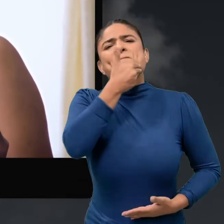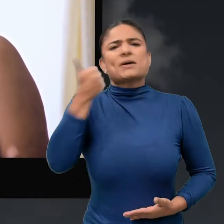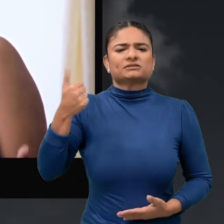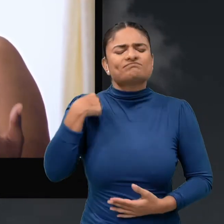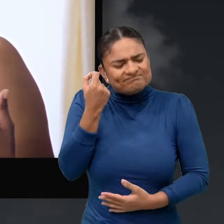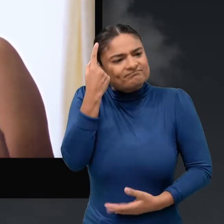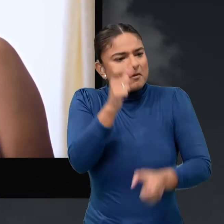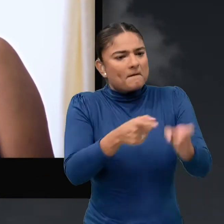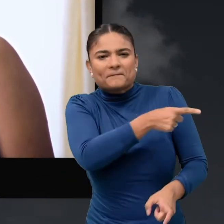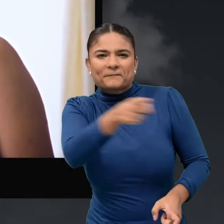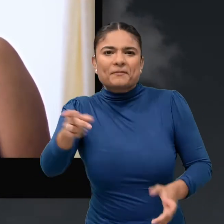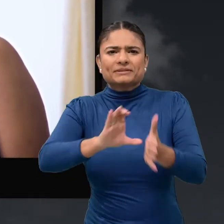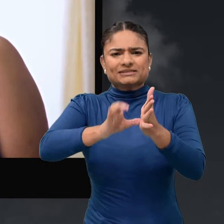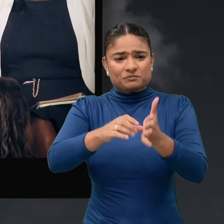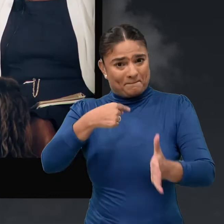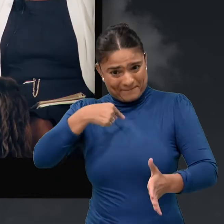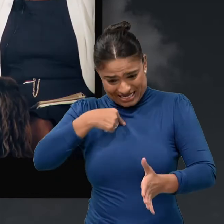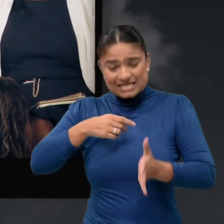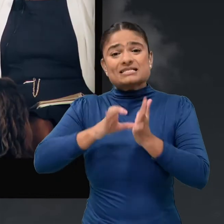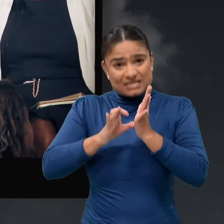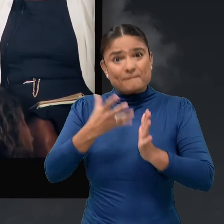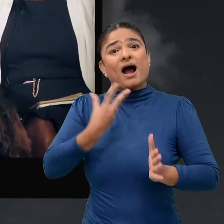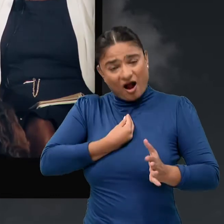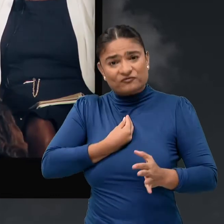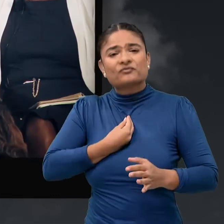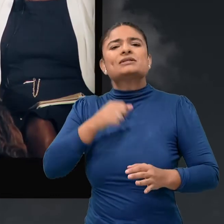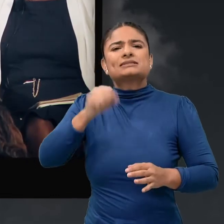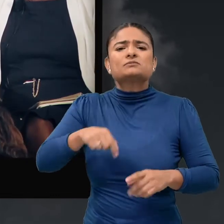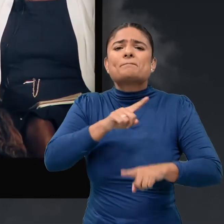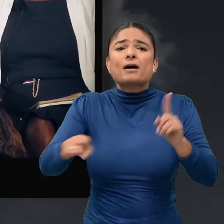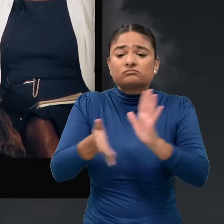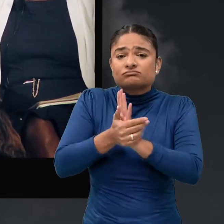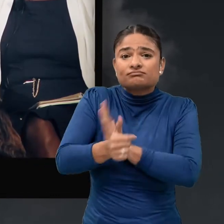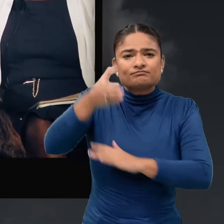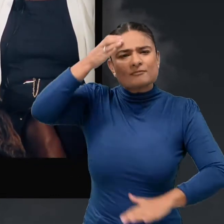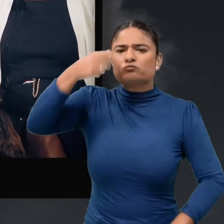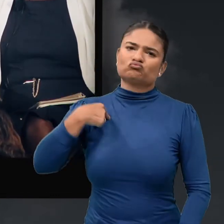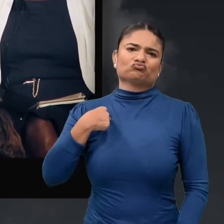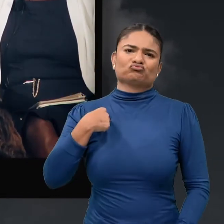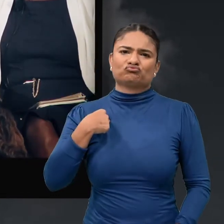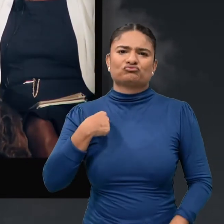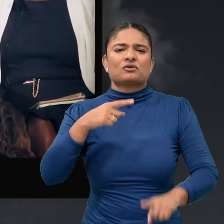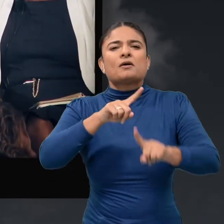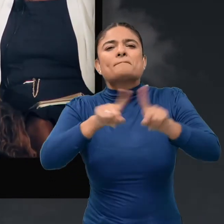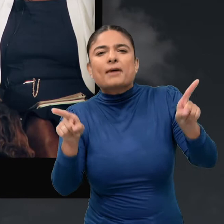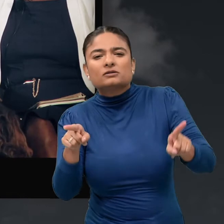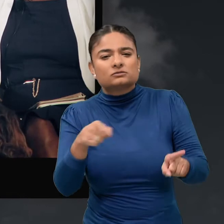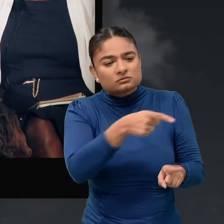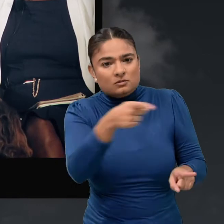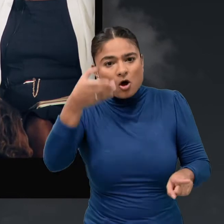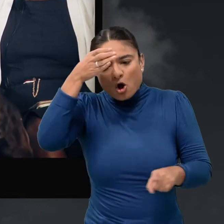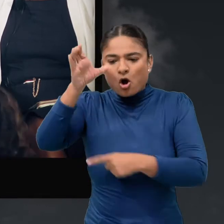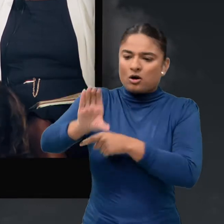to understand about impairments. By virtue of having an impairment, it doesn't necessarily make me an expert